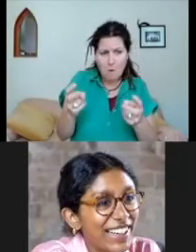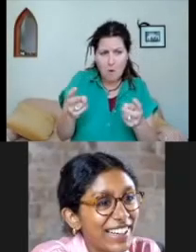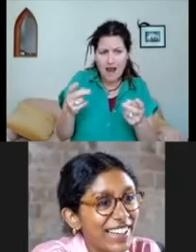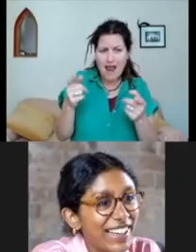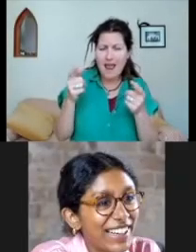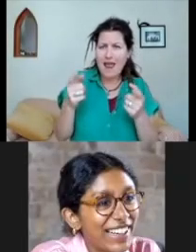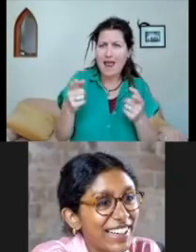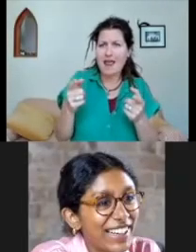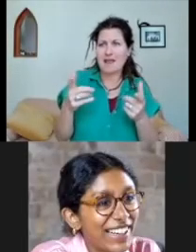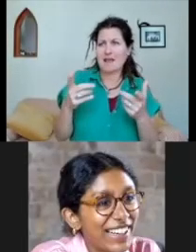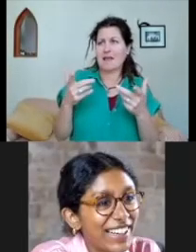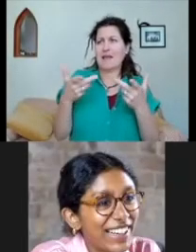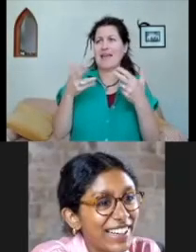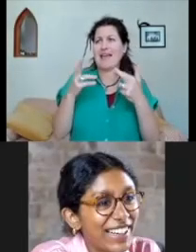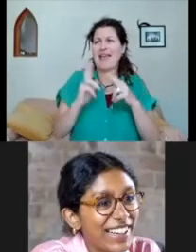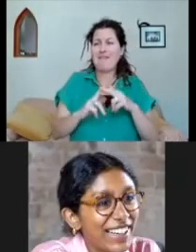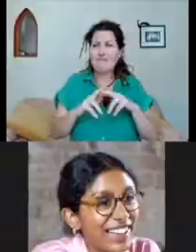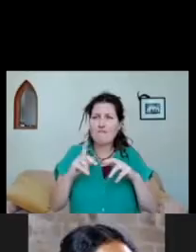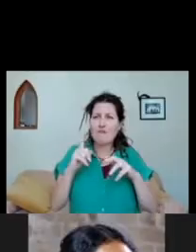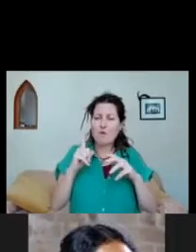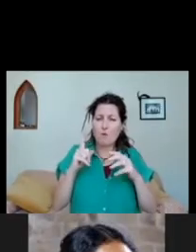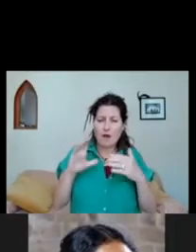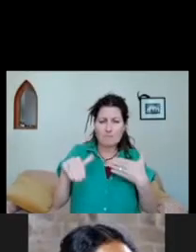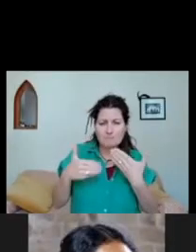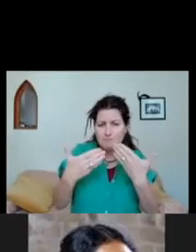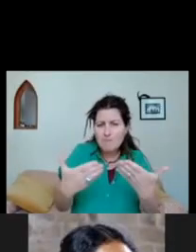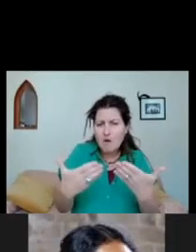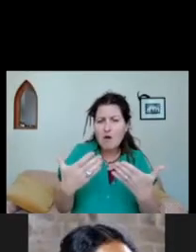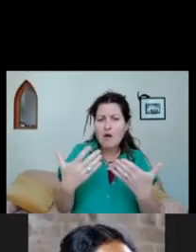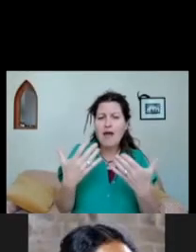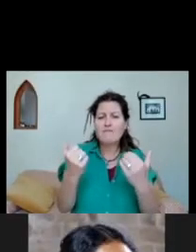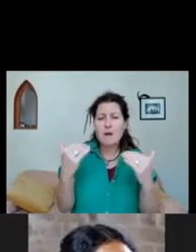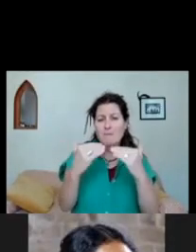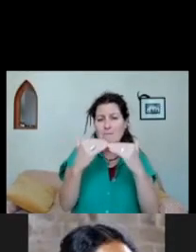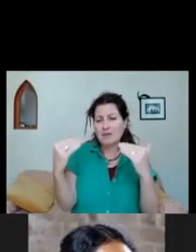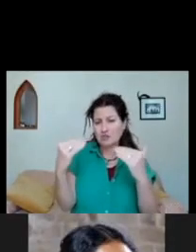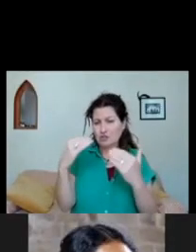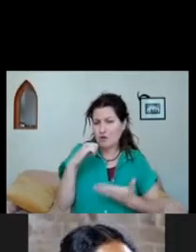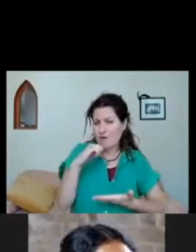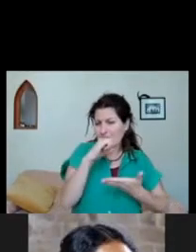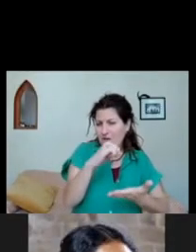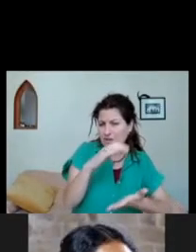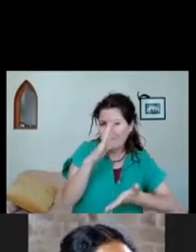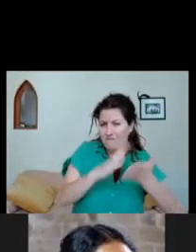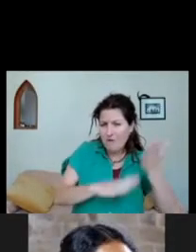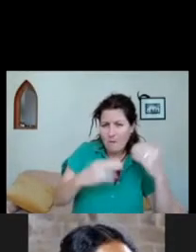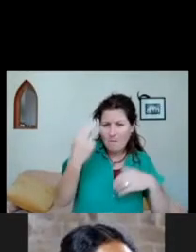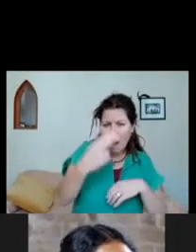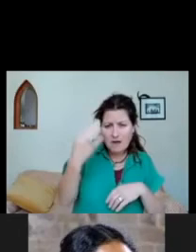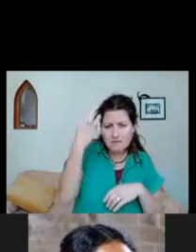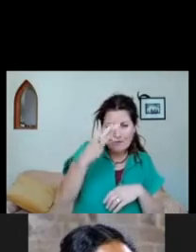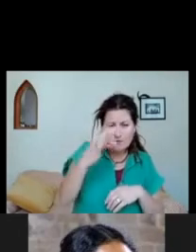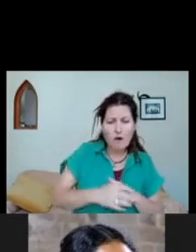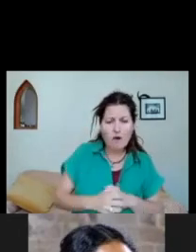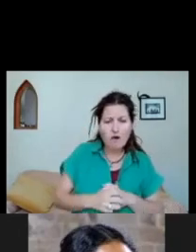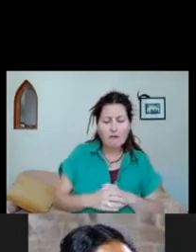funding if we were, for instance, to put forward something to the Arts Council, as well as just if you highlight what it is and